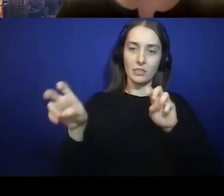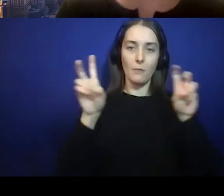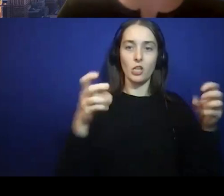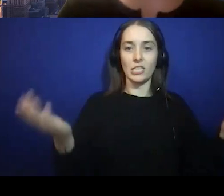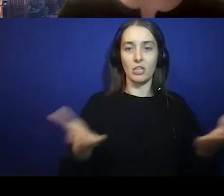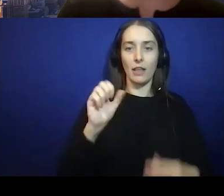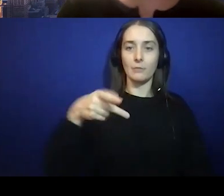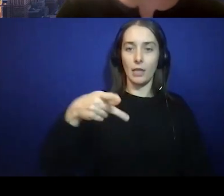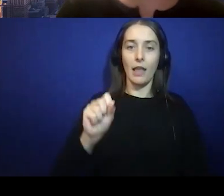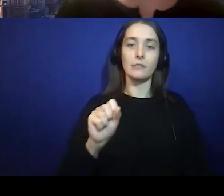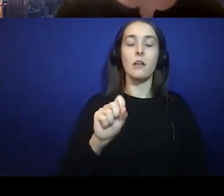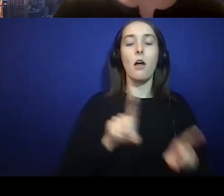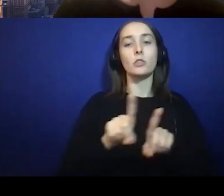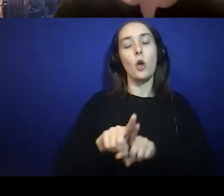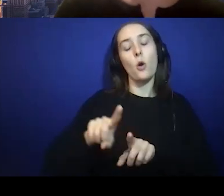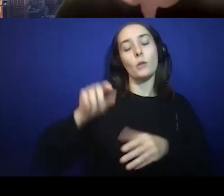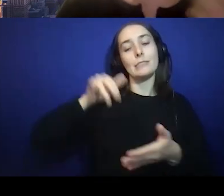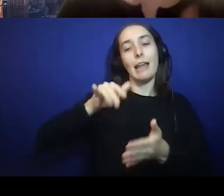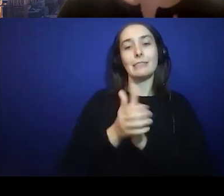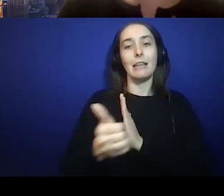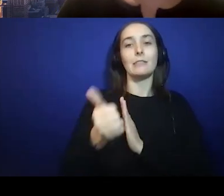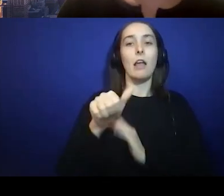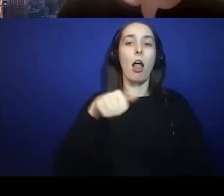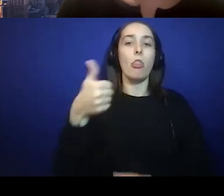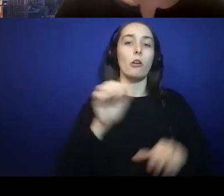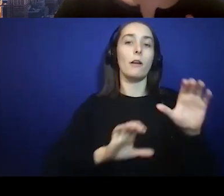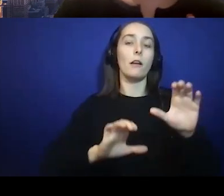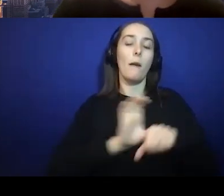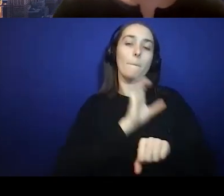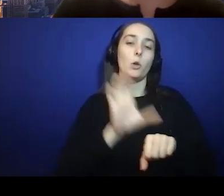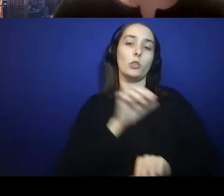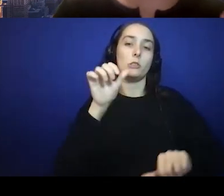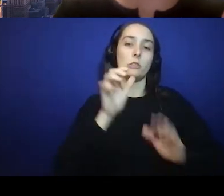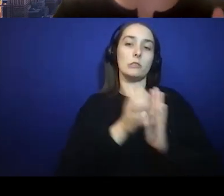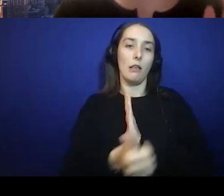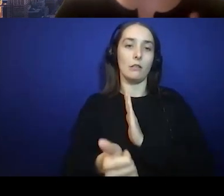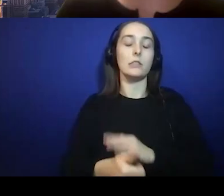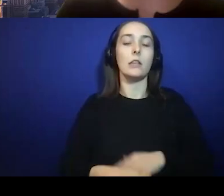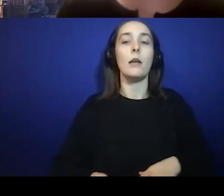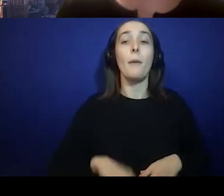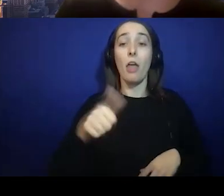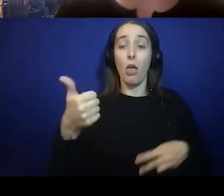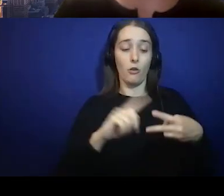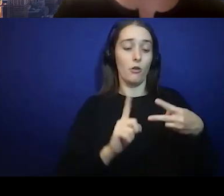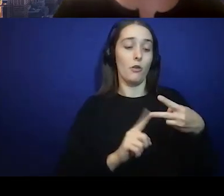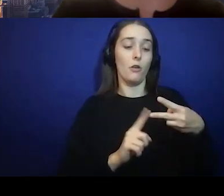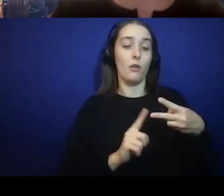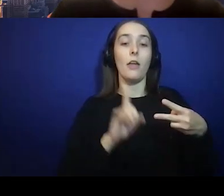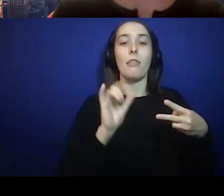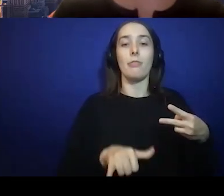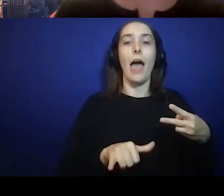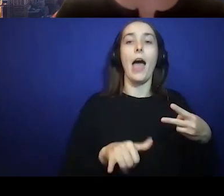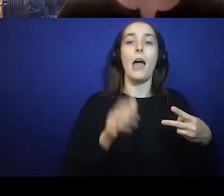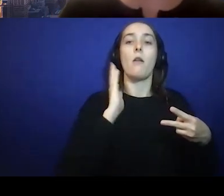as study skills or other computer skills. But if you click on the other option under tutoring, it will take you to information on how to schedule an